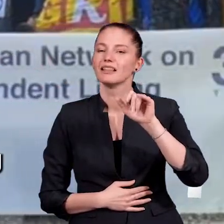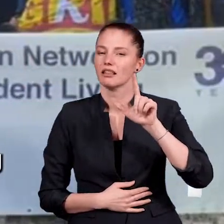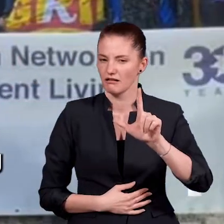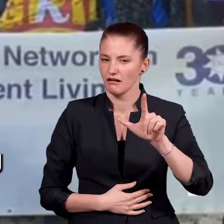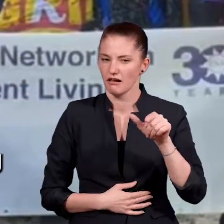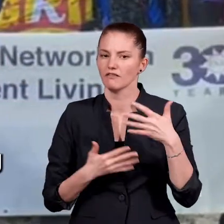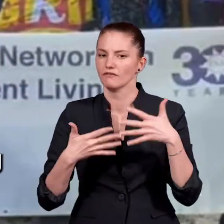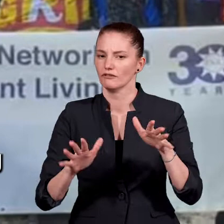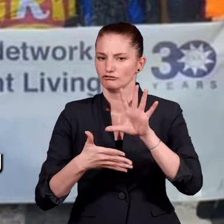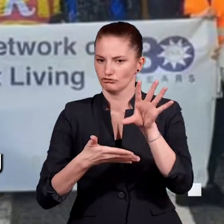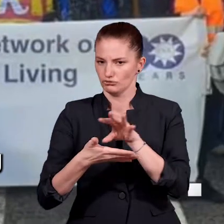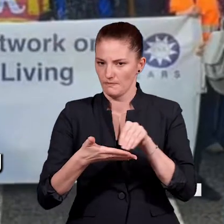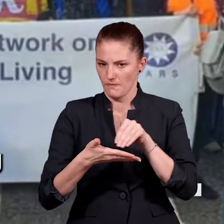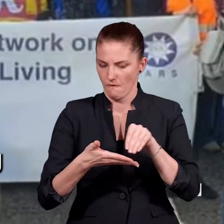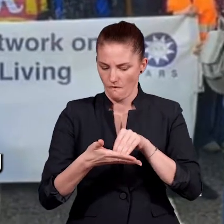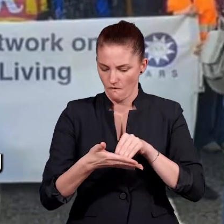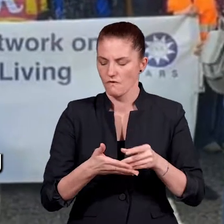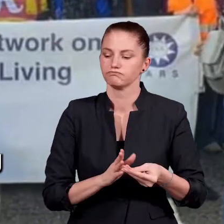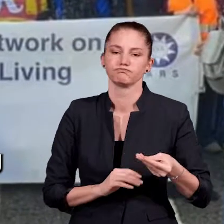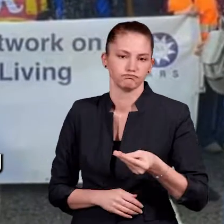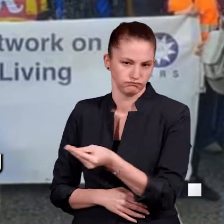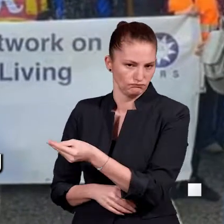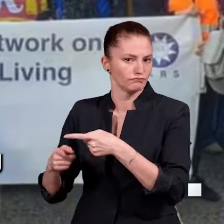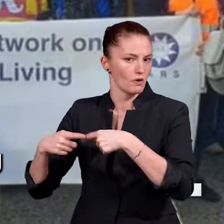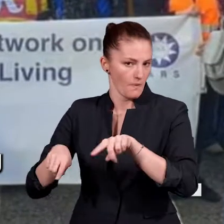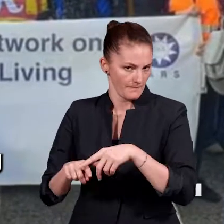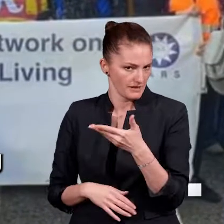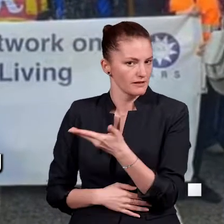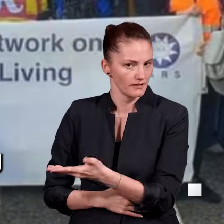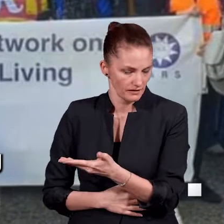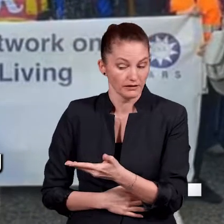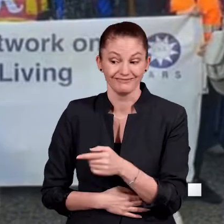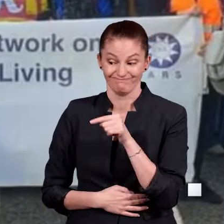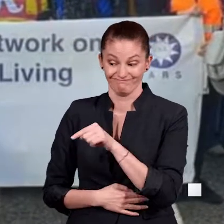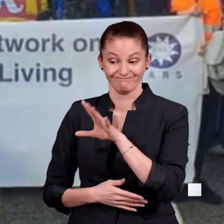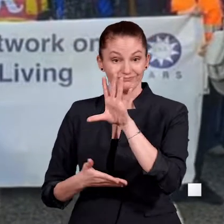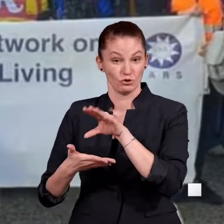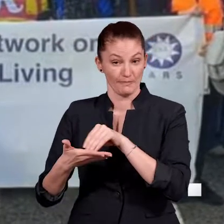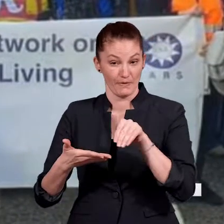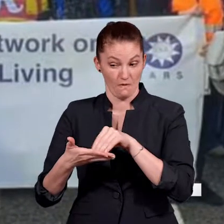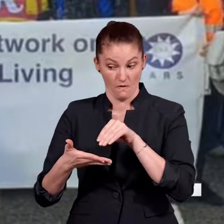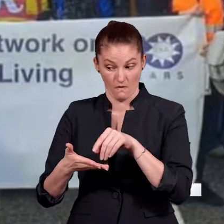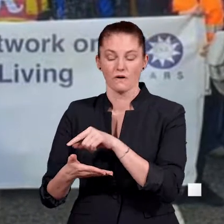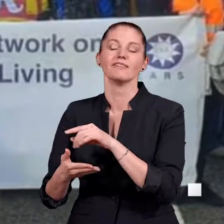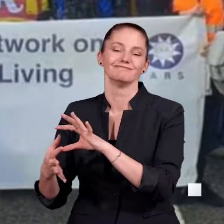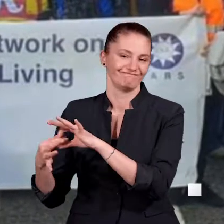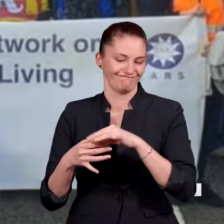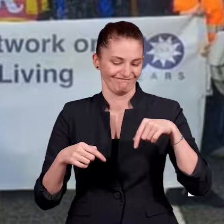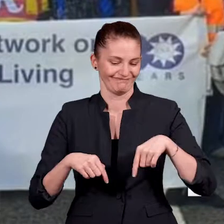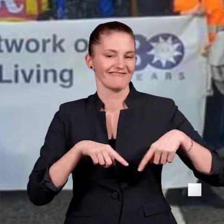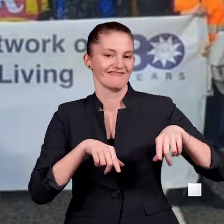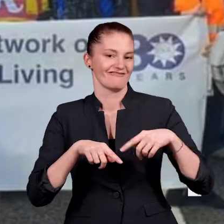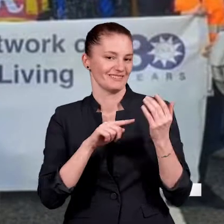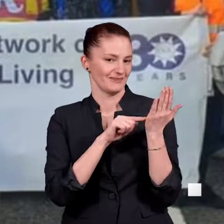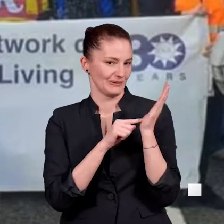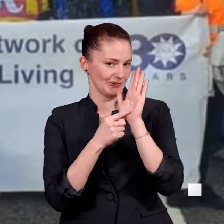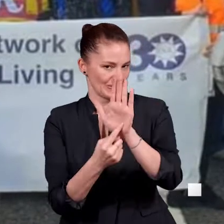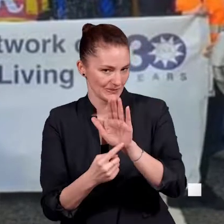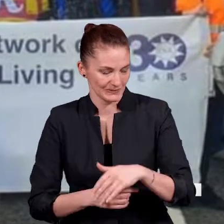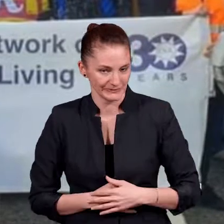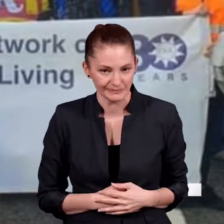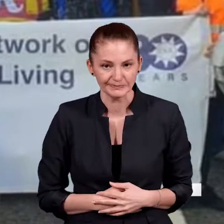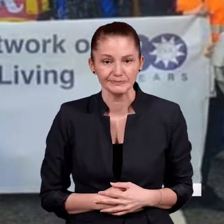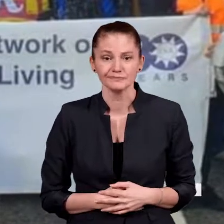The European Network on Independent Living, ENIL, submitted a shadow report to the committee.